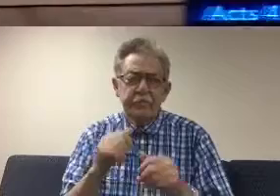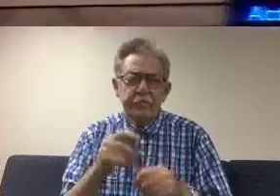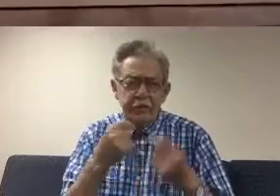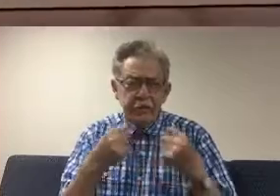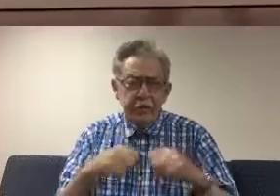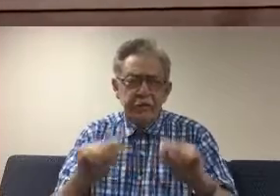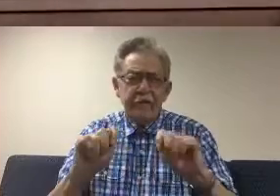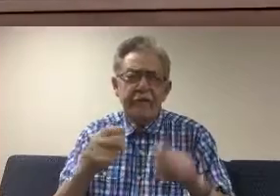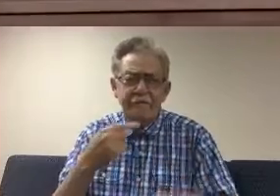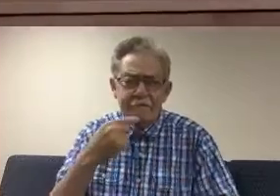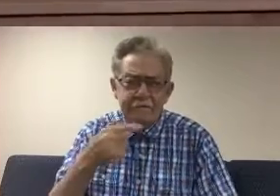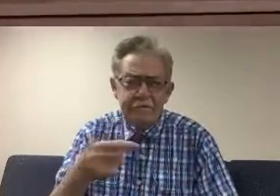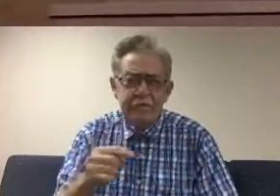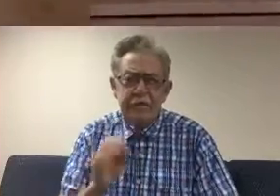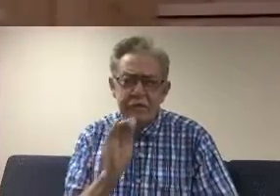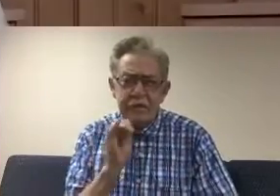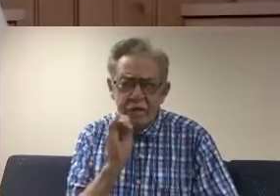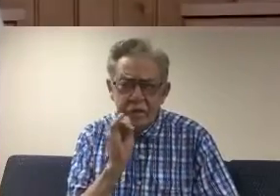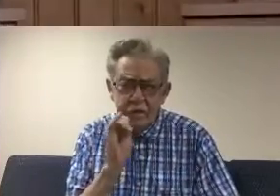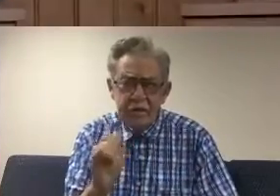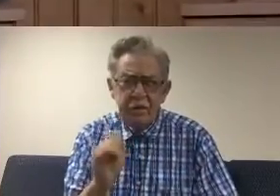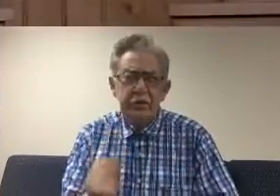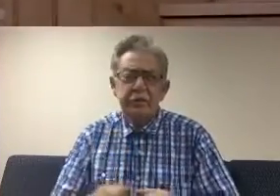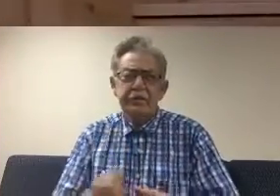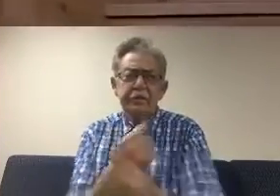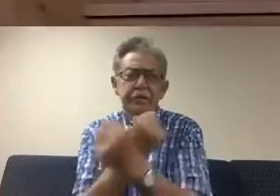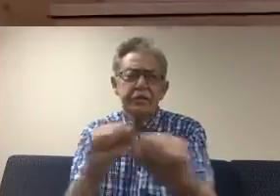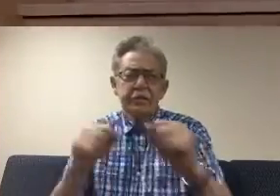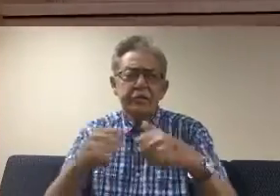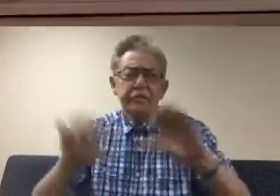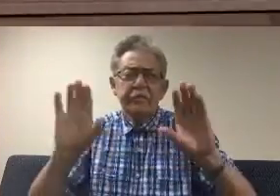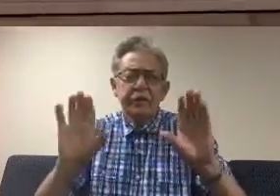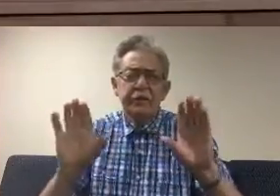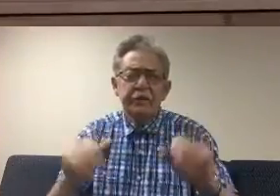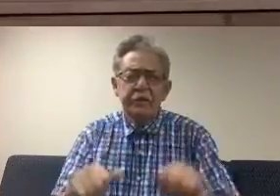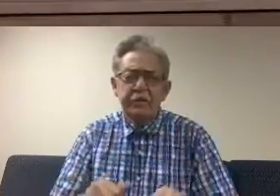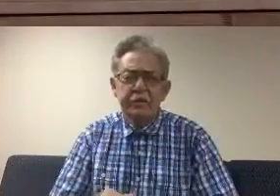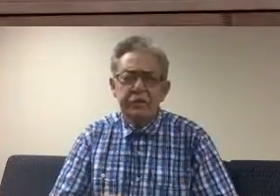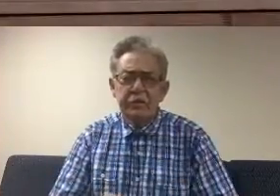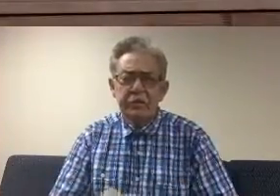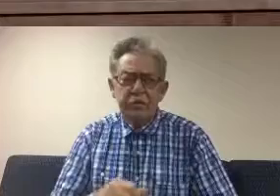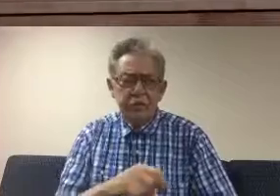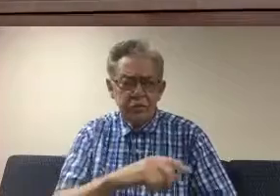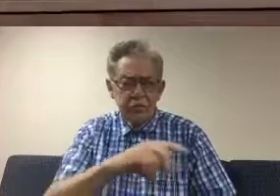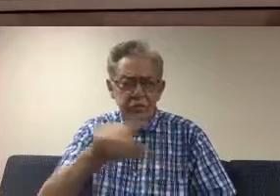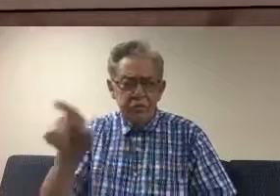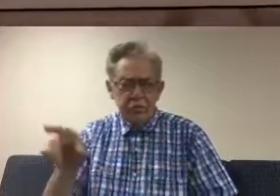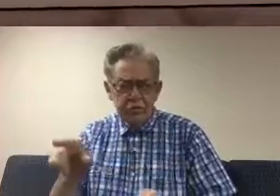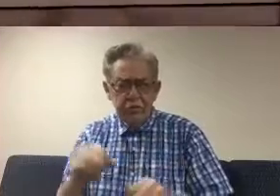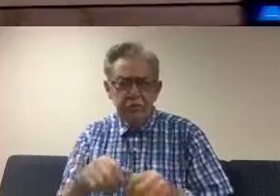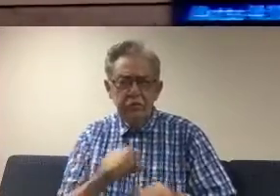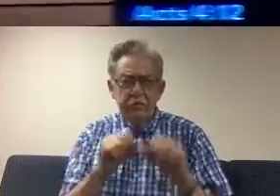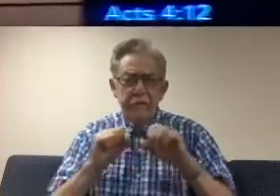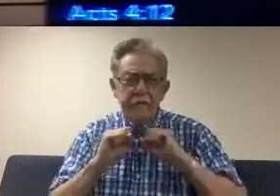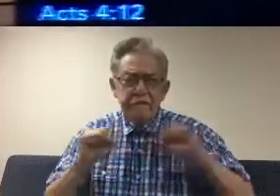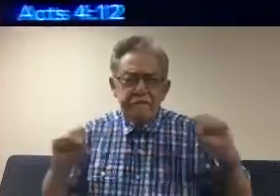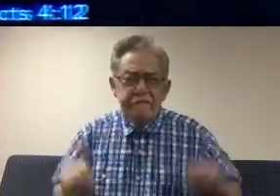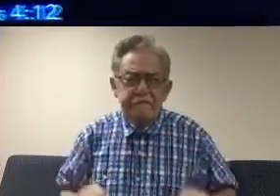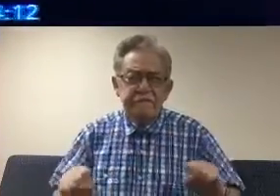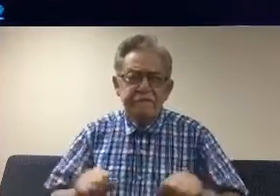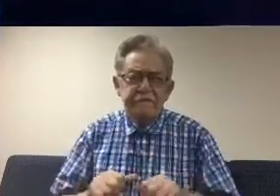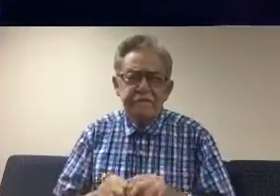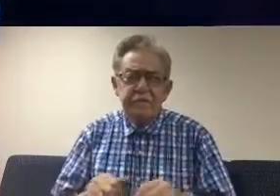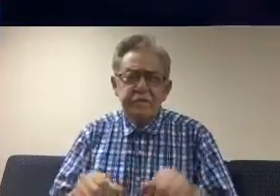them, is that there is salvation. You too, Pharisees and Sadducees and powerful people, can